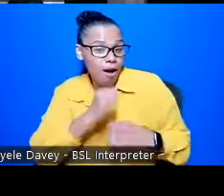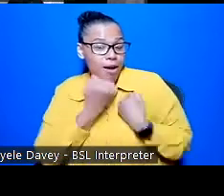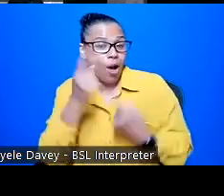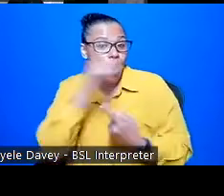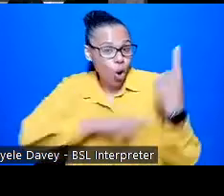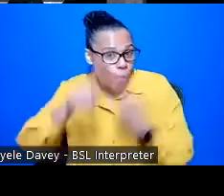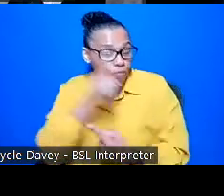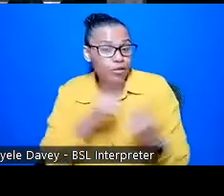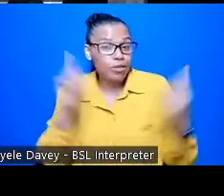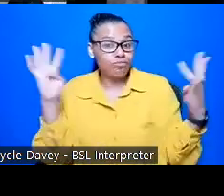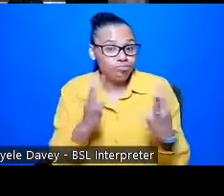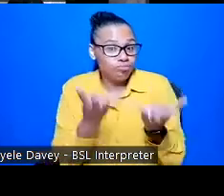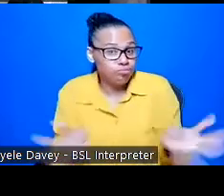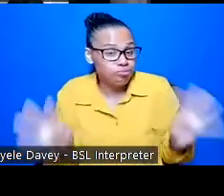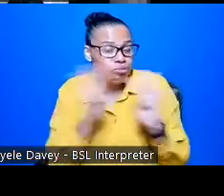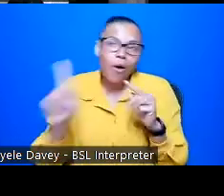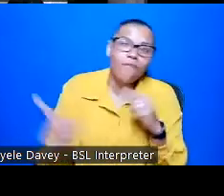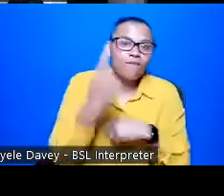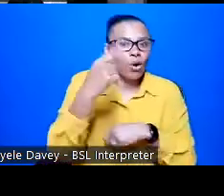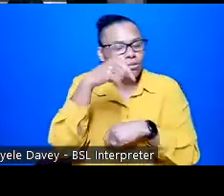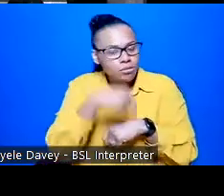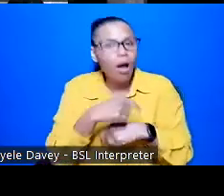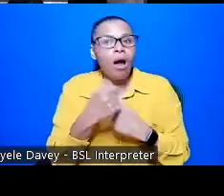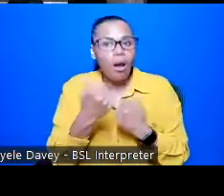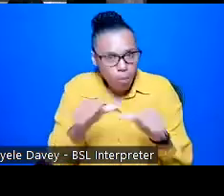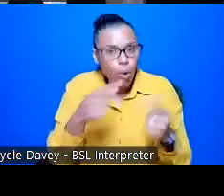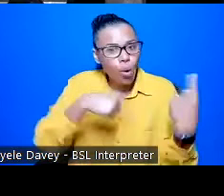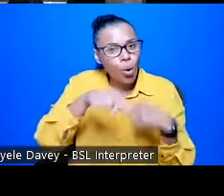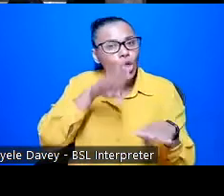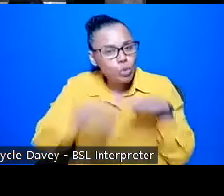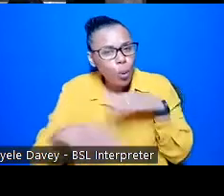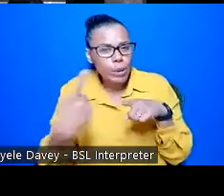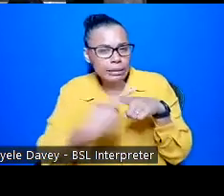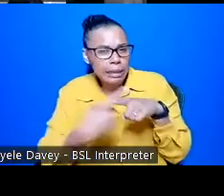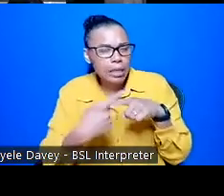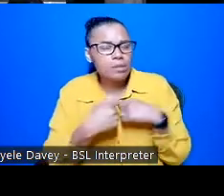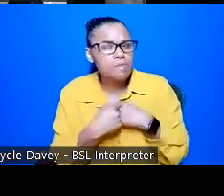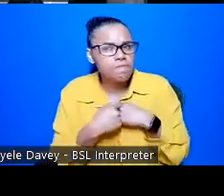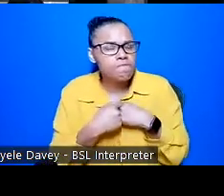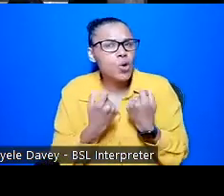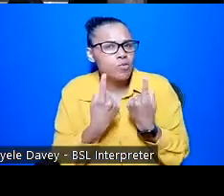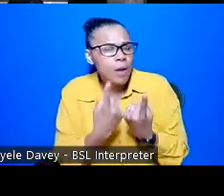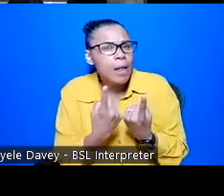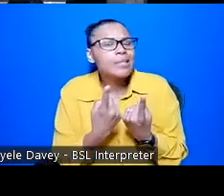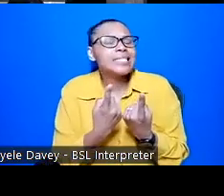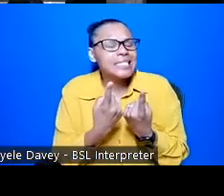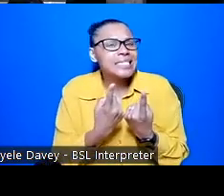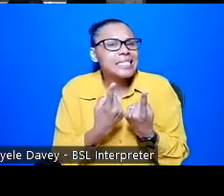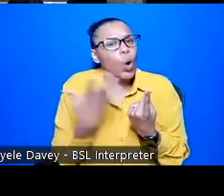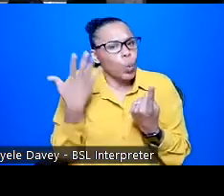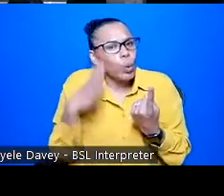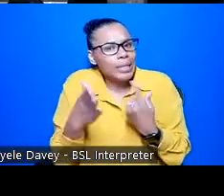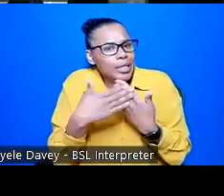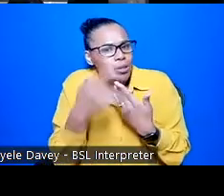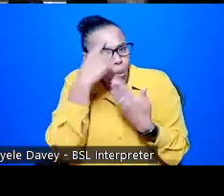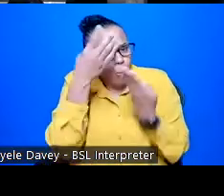the first time as Sport England accepted that we really did need to listen far more than we had previously to communities who've been less